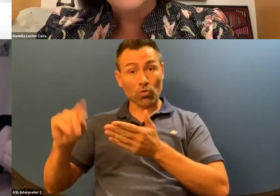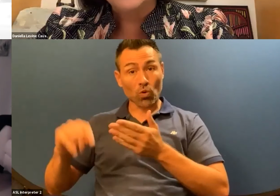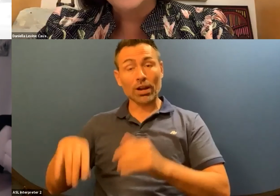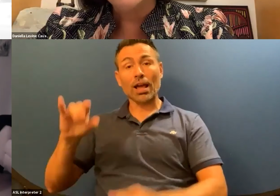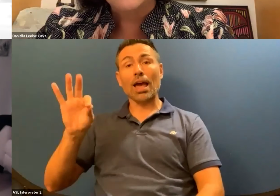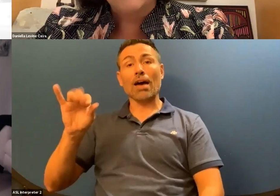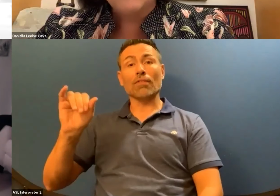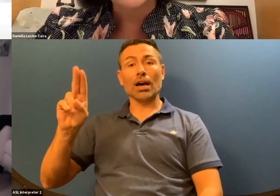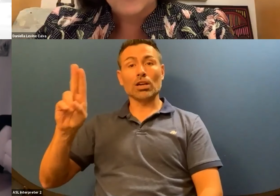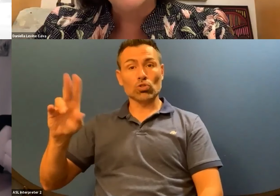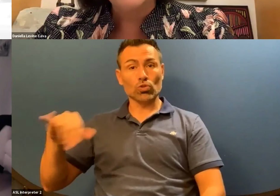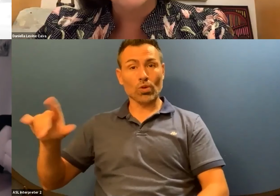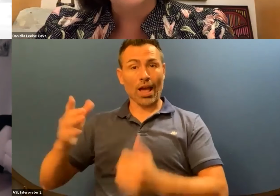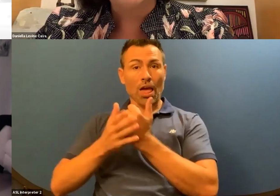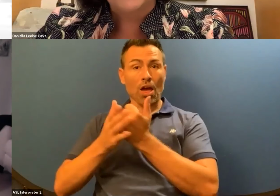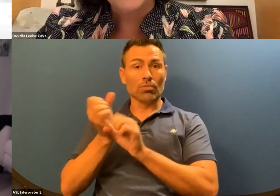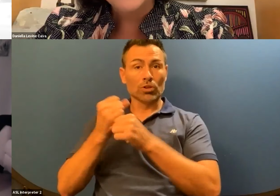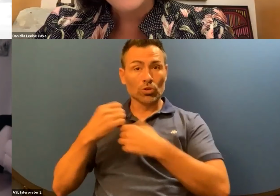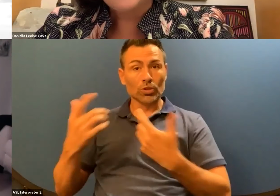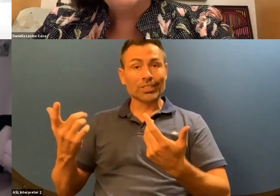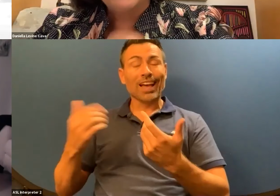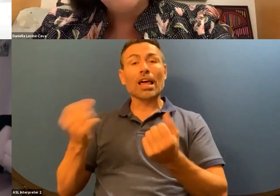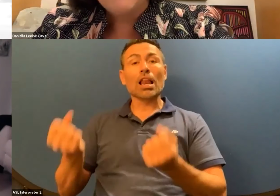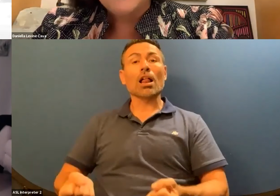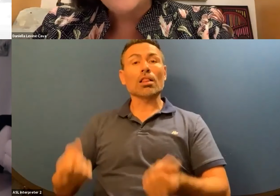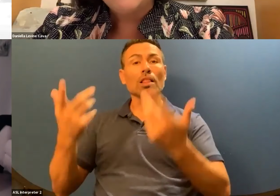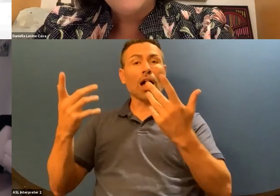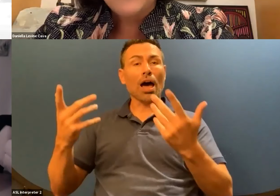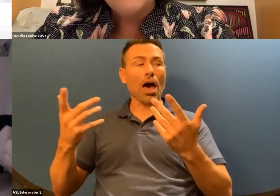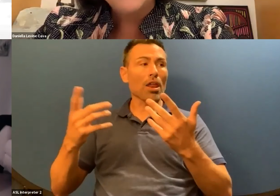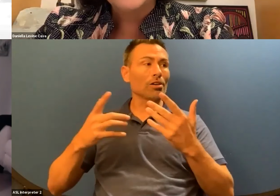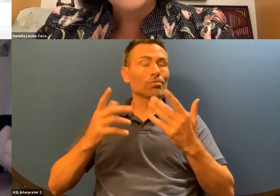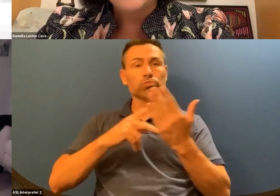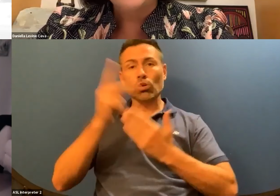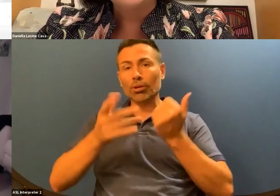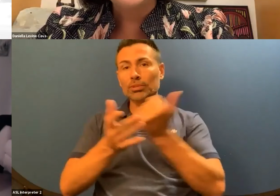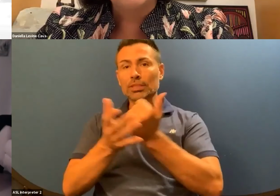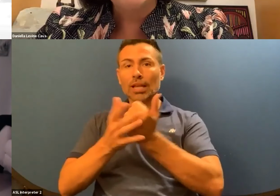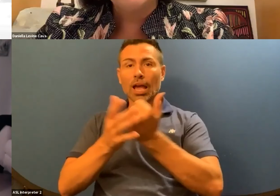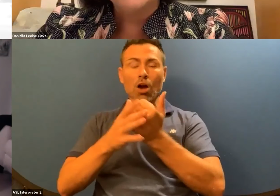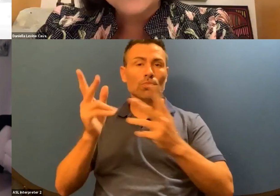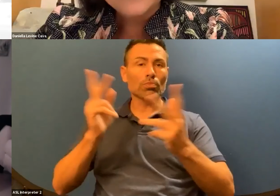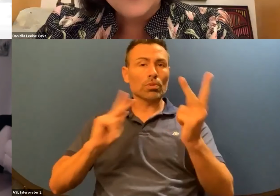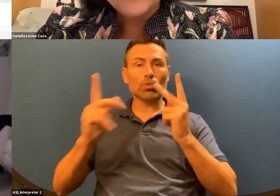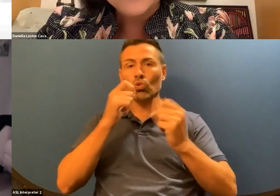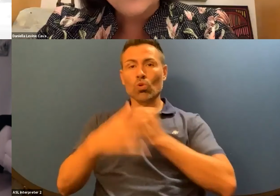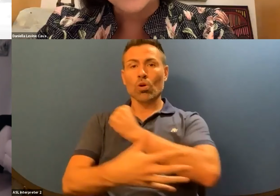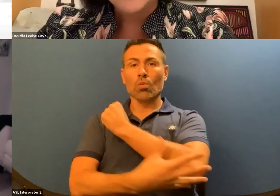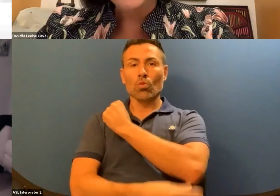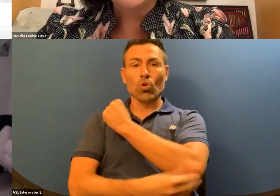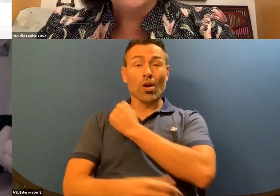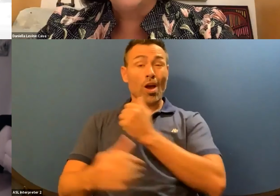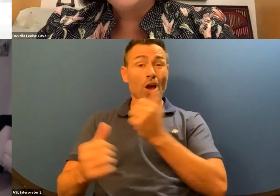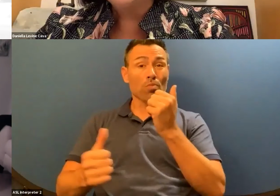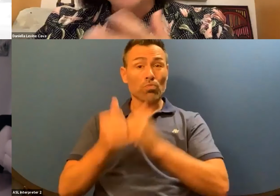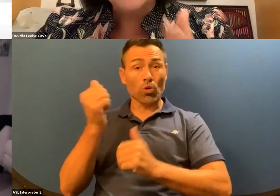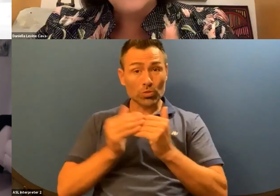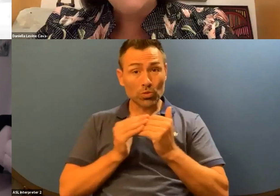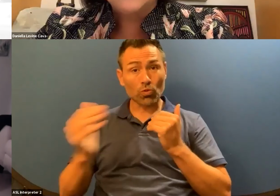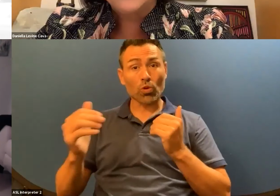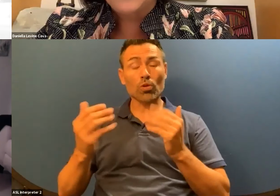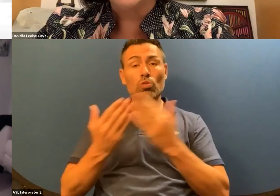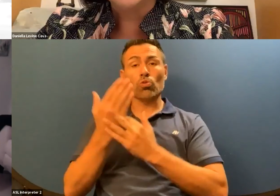anti-poverty initiatives, and almost all of them are moving forward with my advocacy and some legislation. So